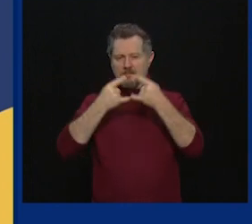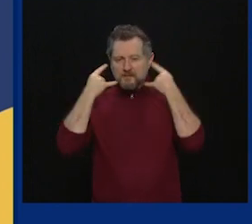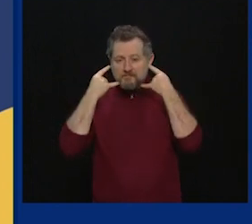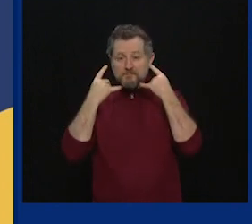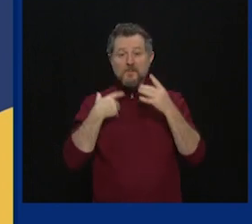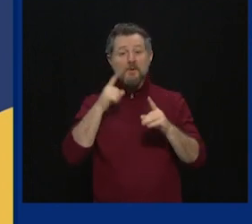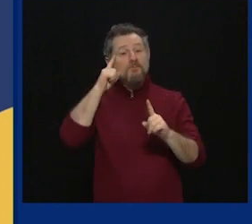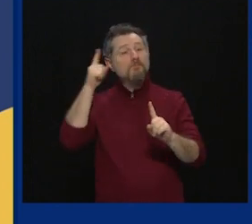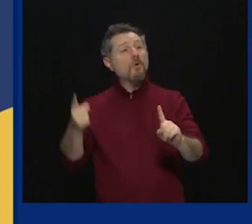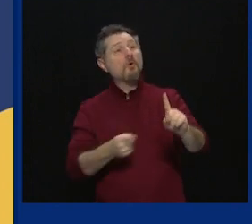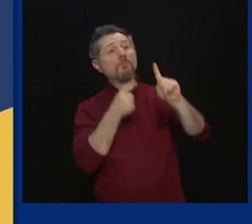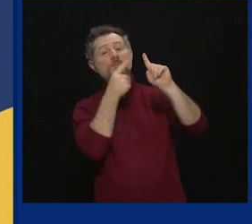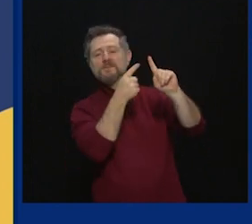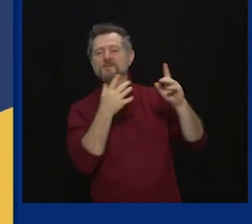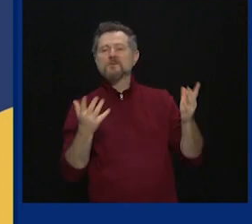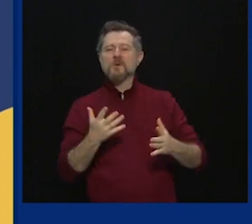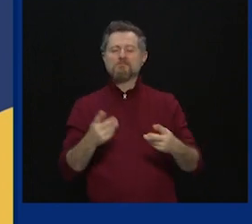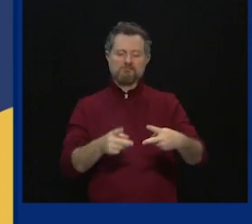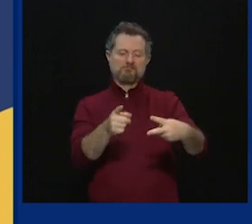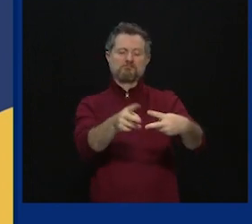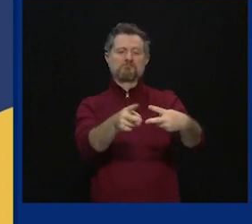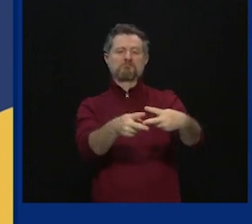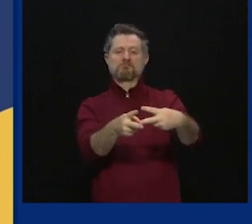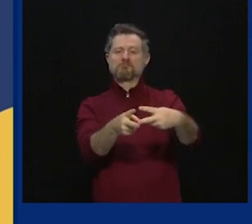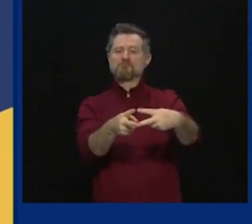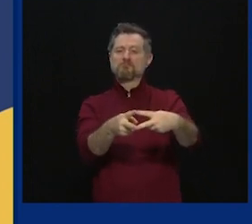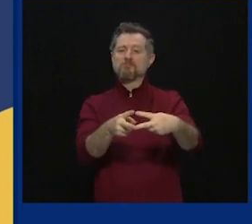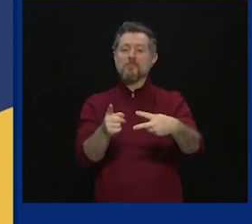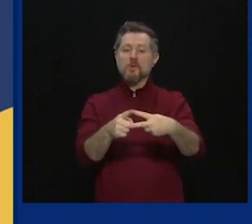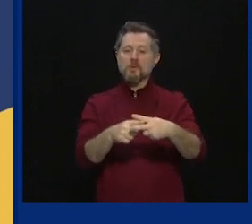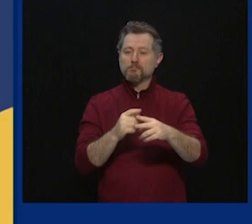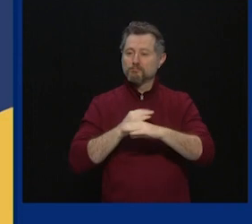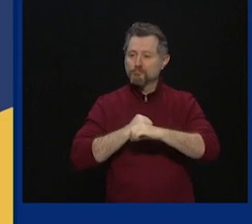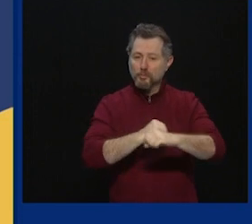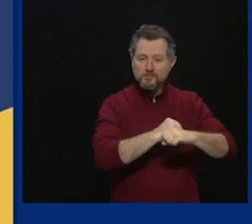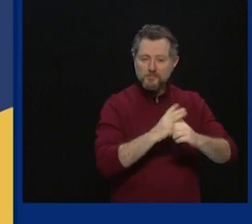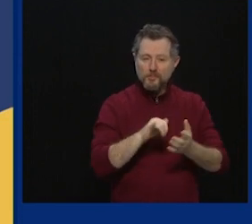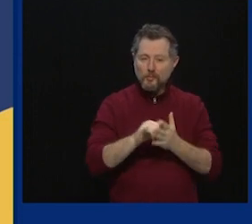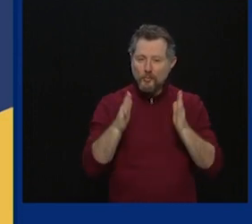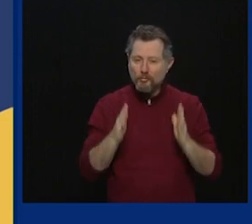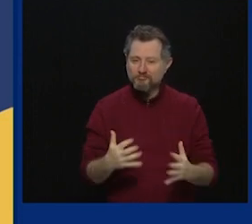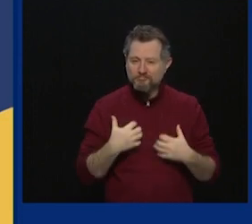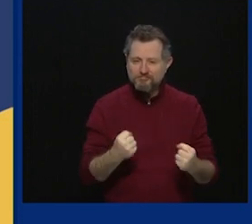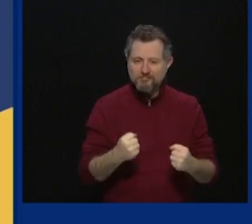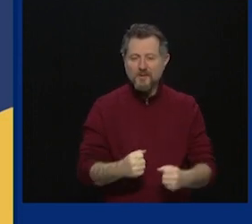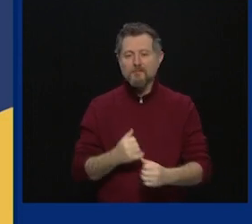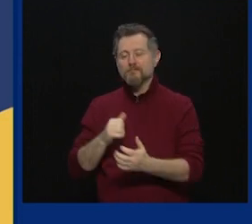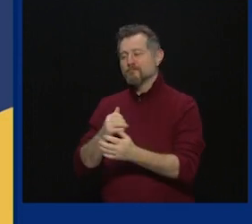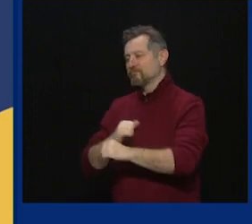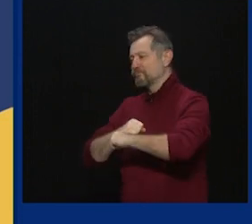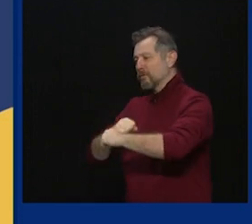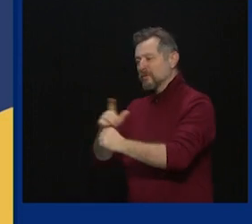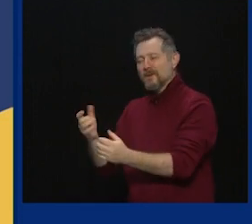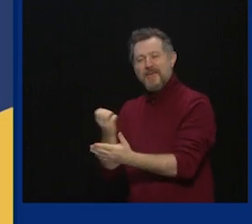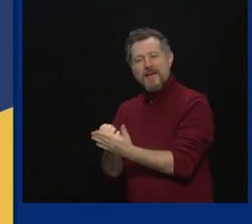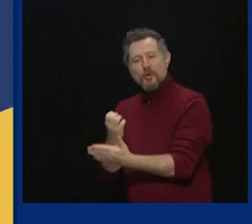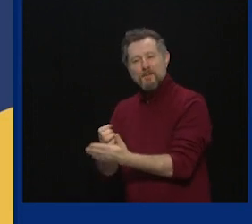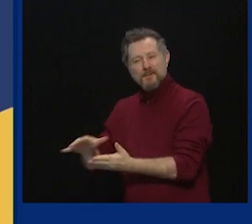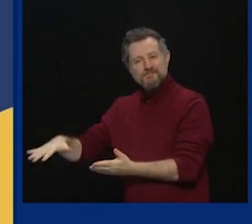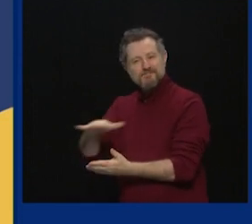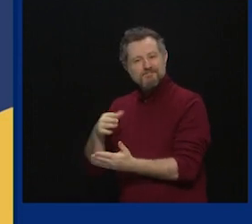twofold. Protect the health of New Yorkers and protect the health of our economy. And this is